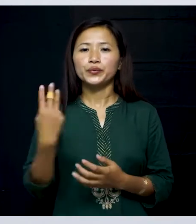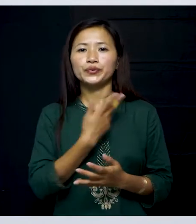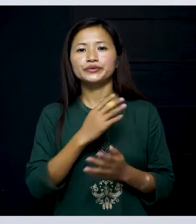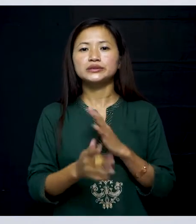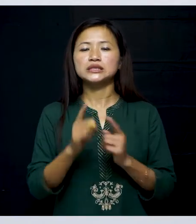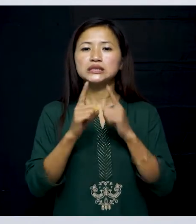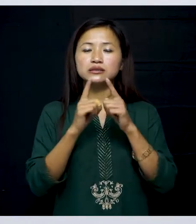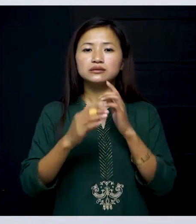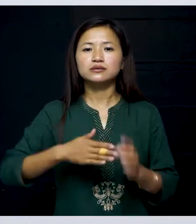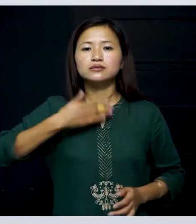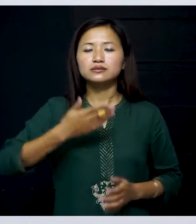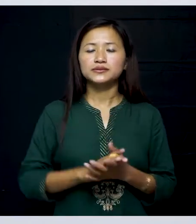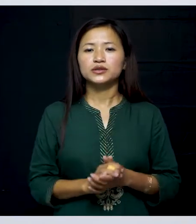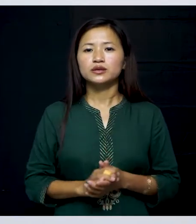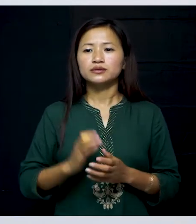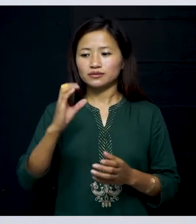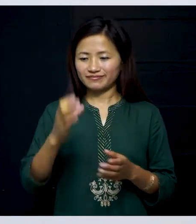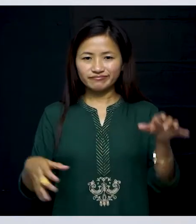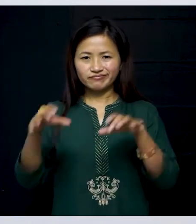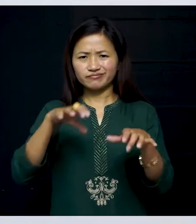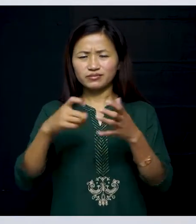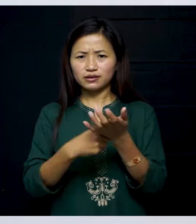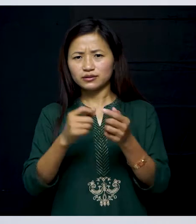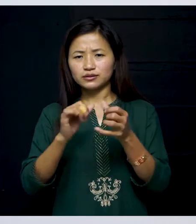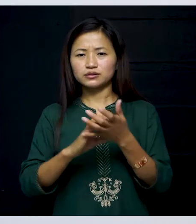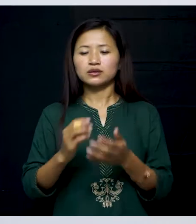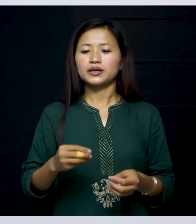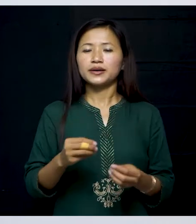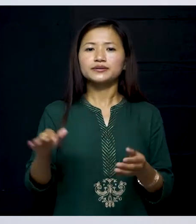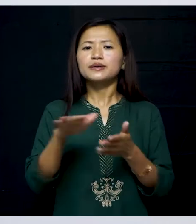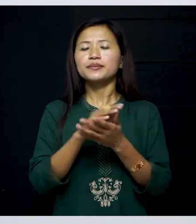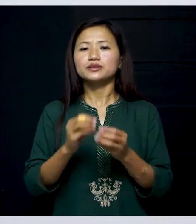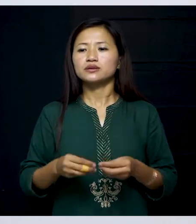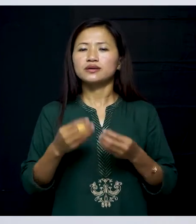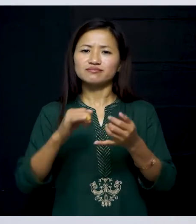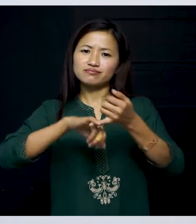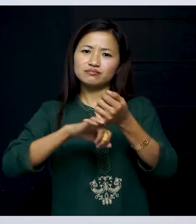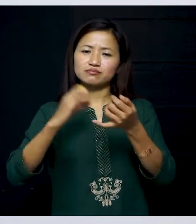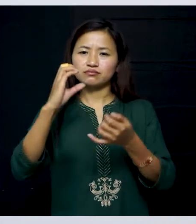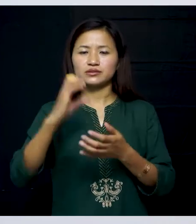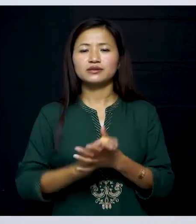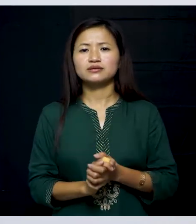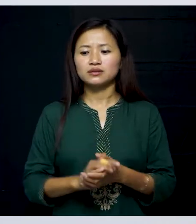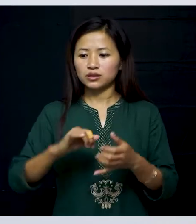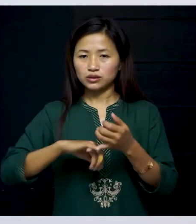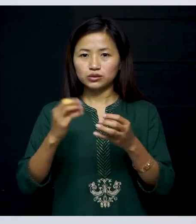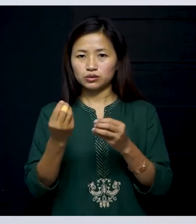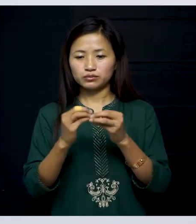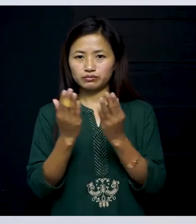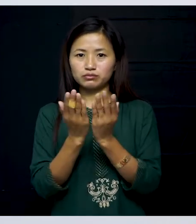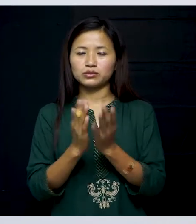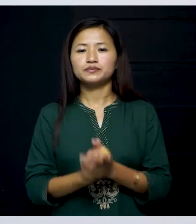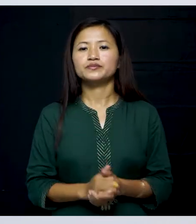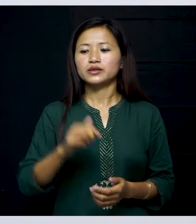to discuss some words like chemical reaction, which appears almost like your science subject, but I'm reminding you once again that